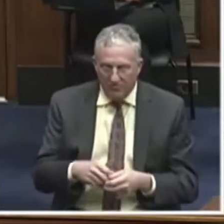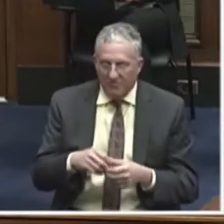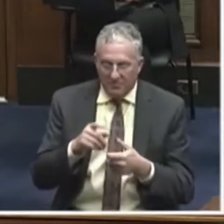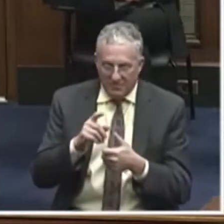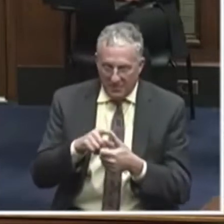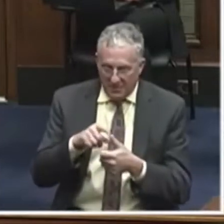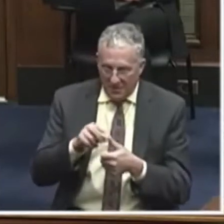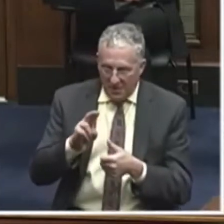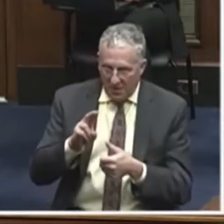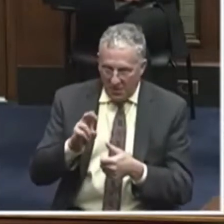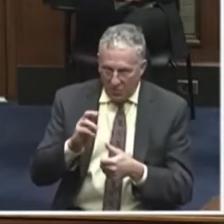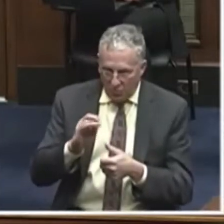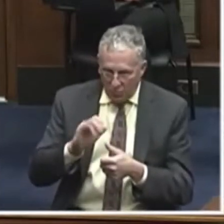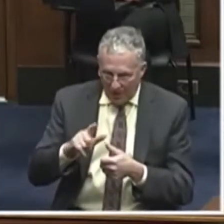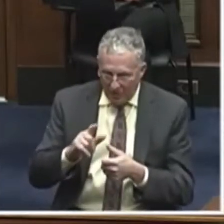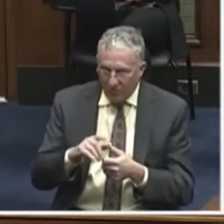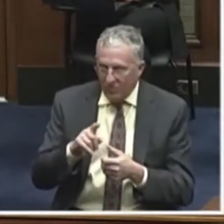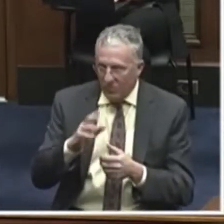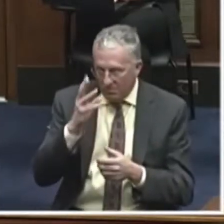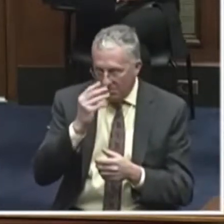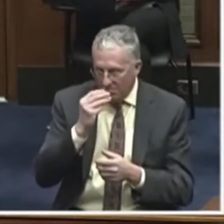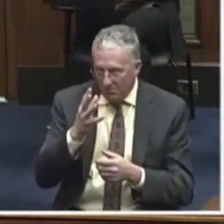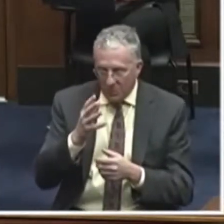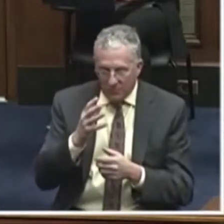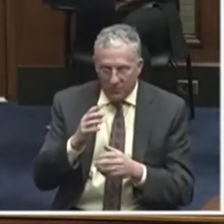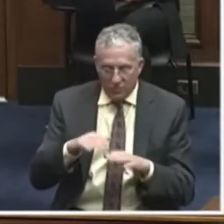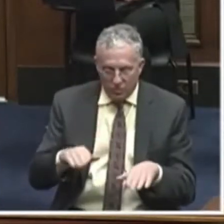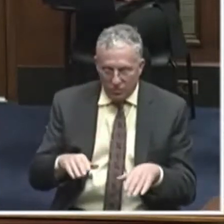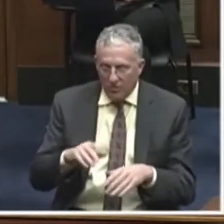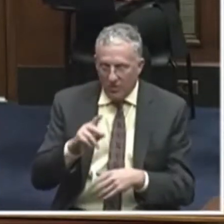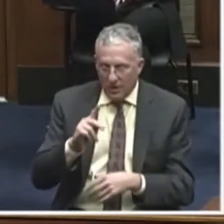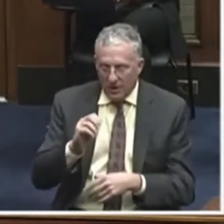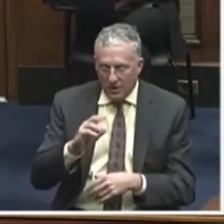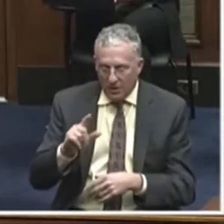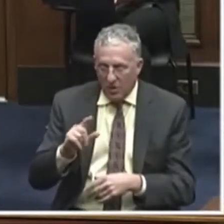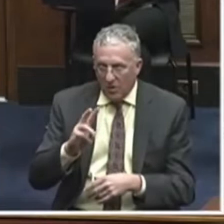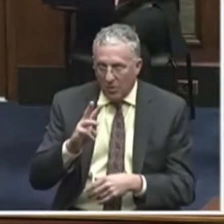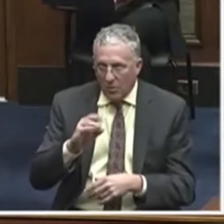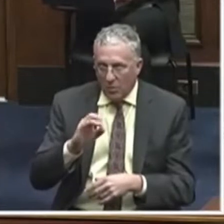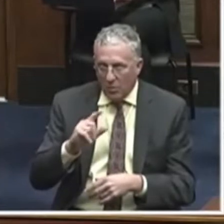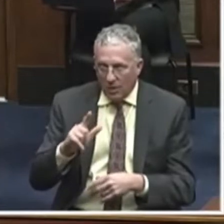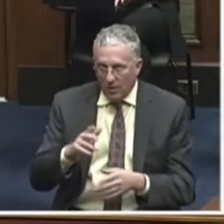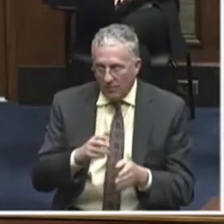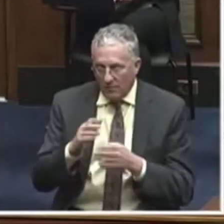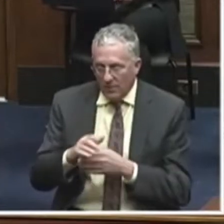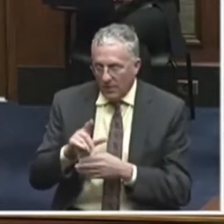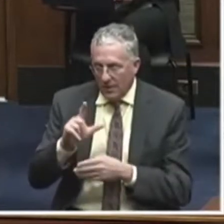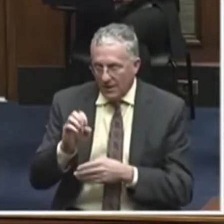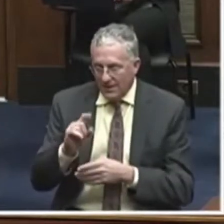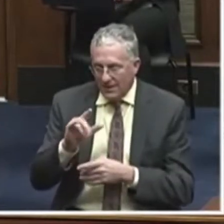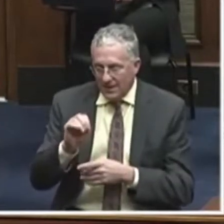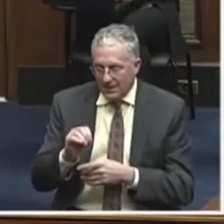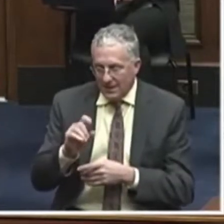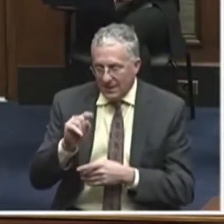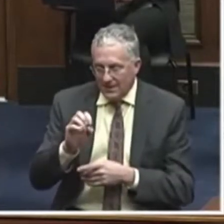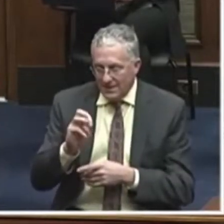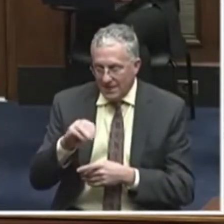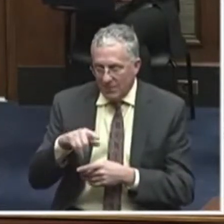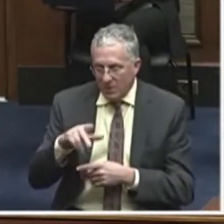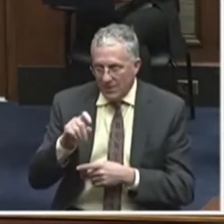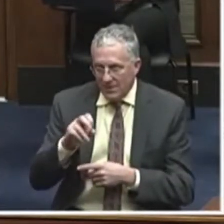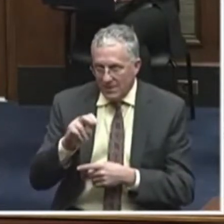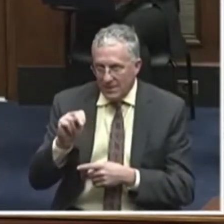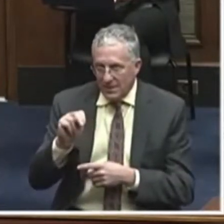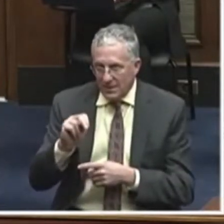your beautiful children, Carl and Willow, for all that you give to the movement. Like Leslie Templeton from my district, who testified on the previous panel of